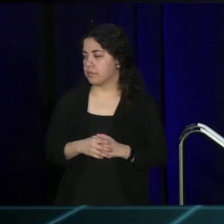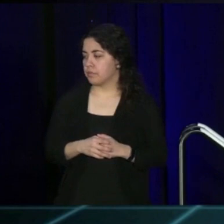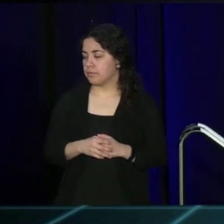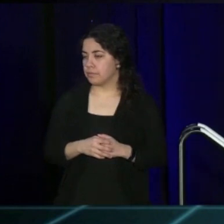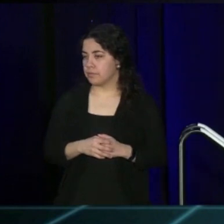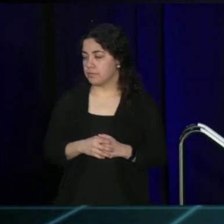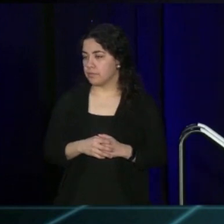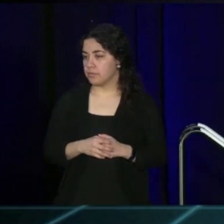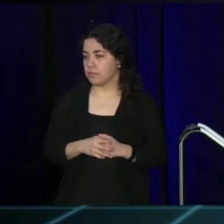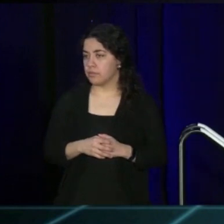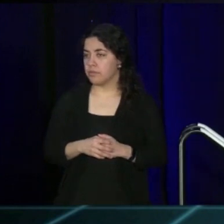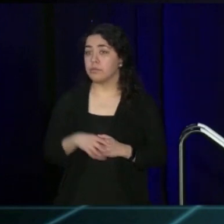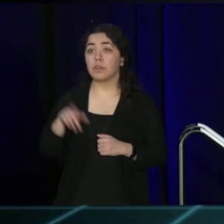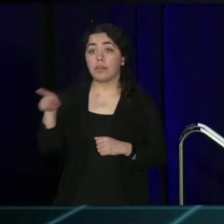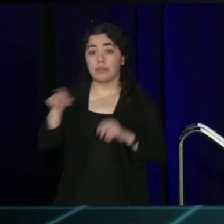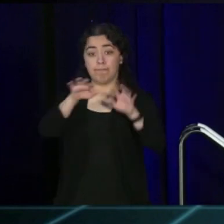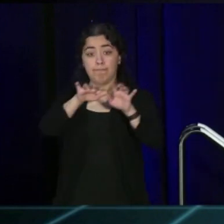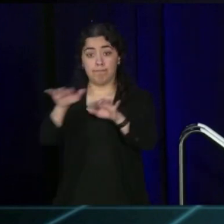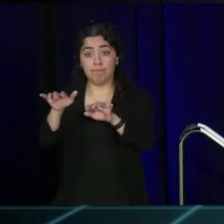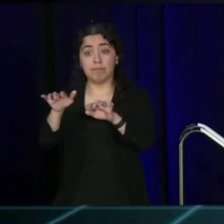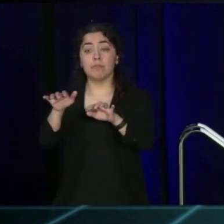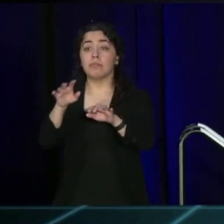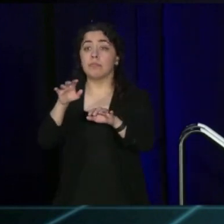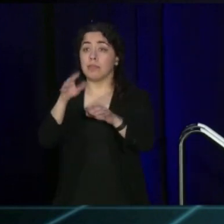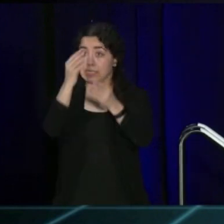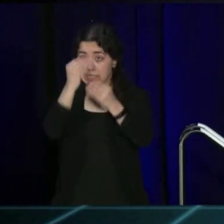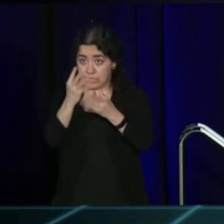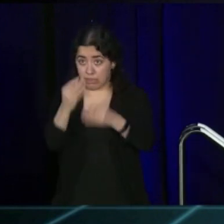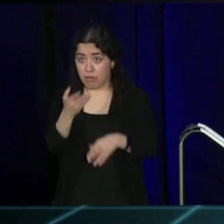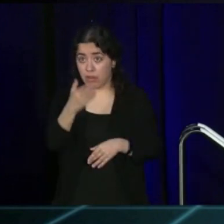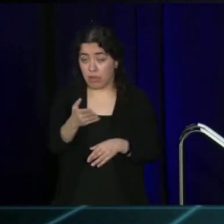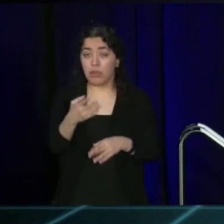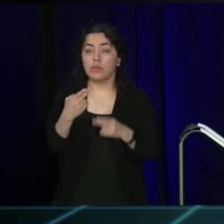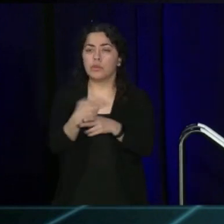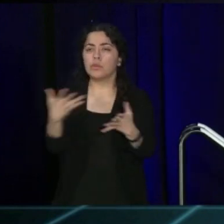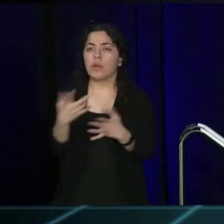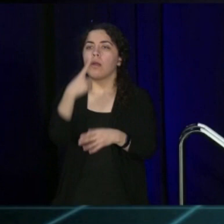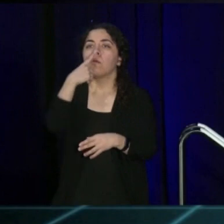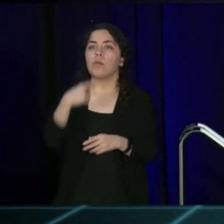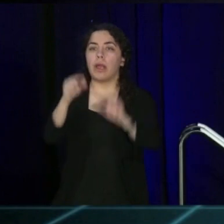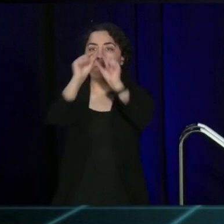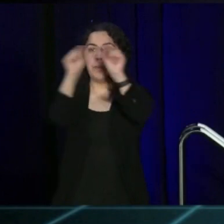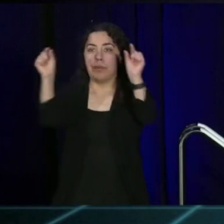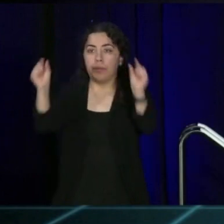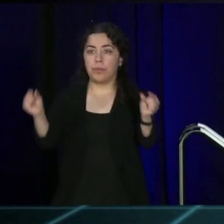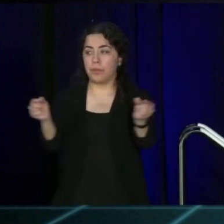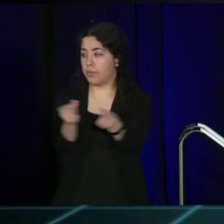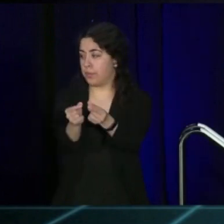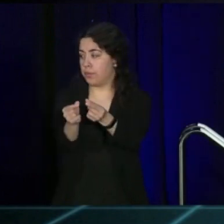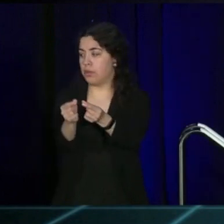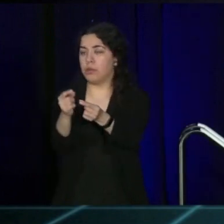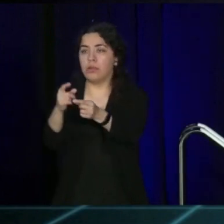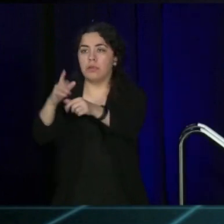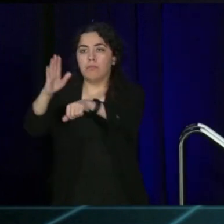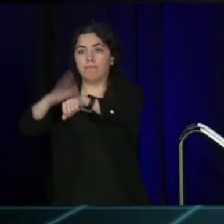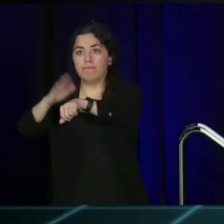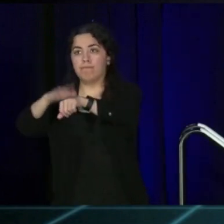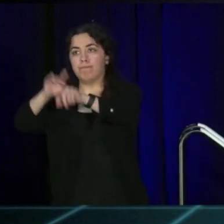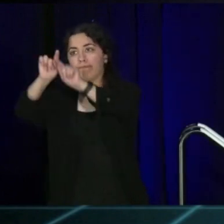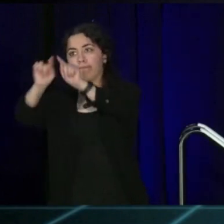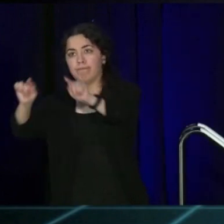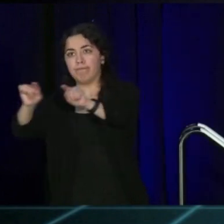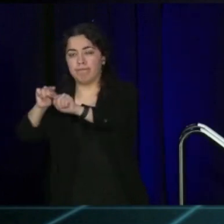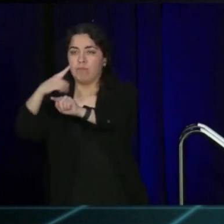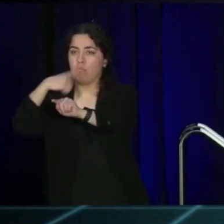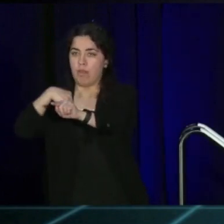this input has some invalid data, we are using this red border and display an icon. But similarly to how we have the visual cue, we again need to provide a